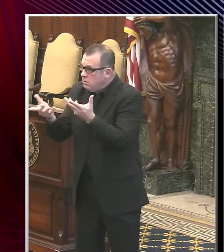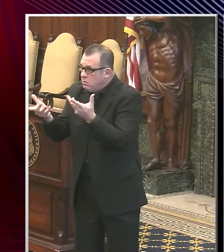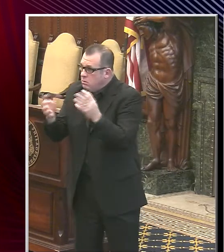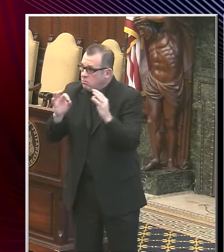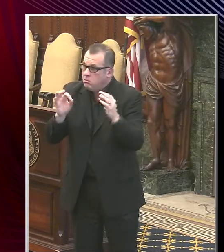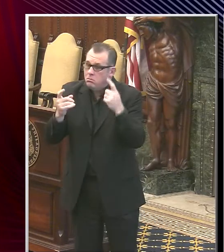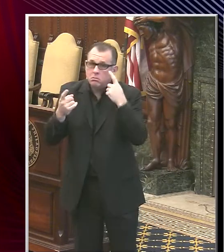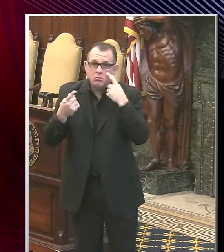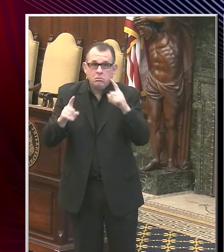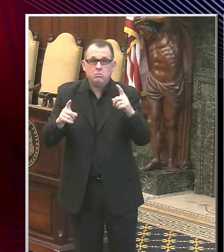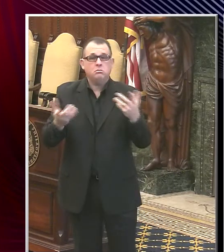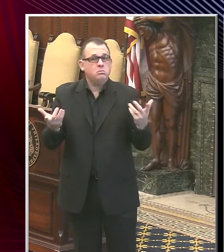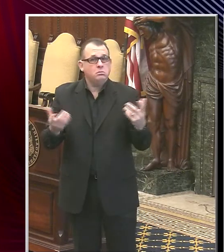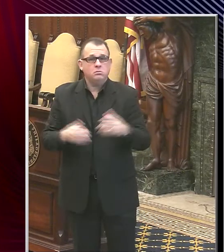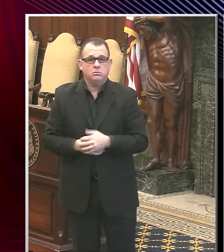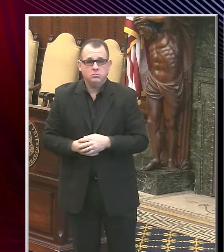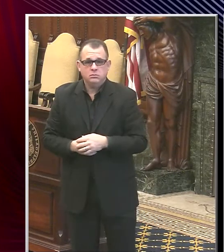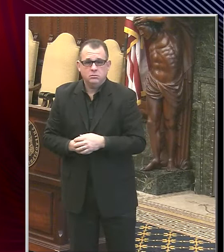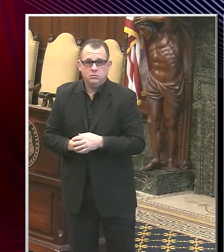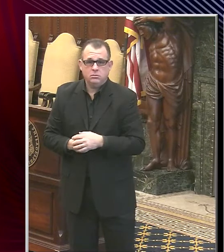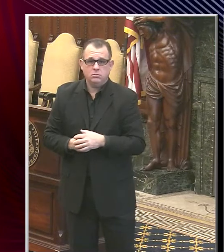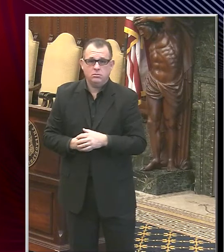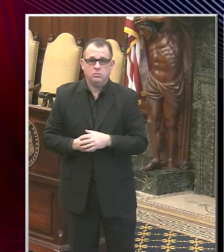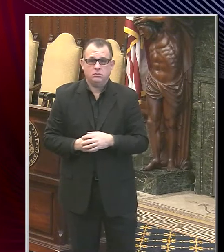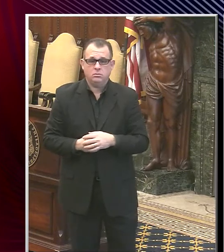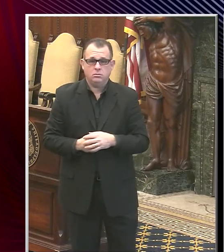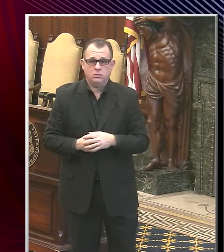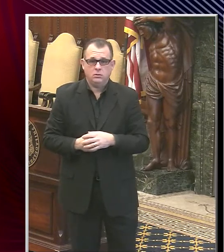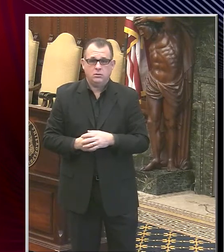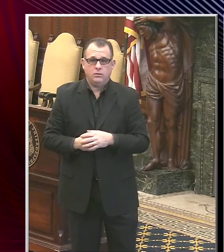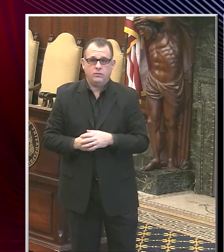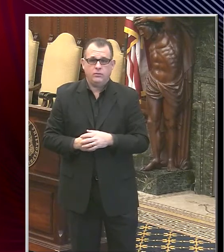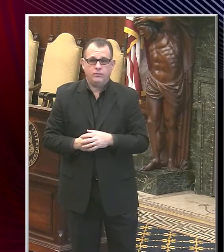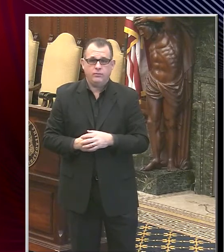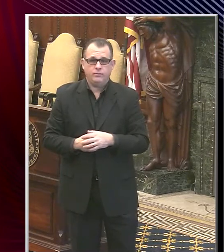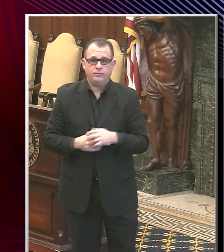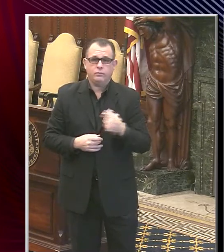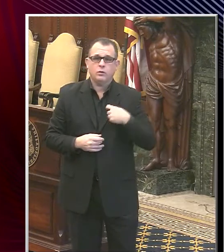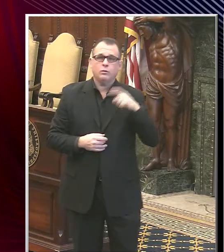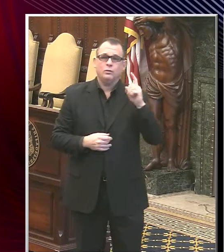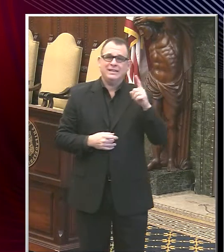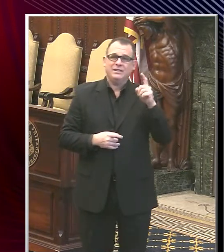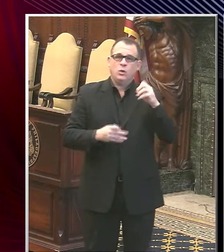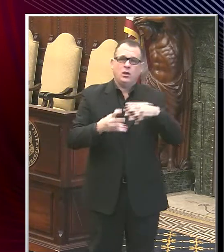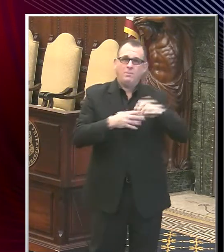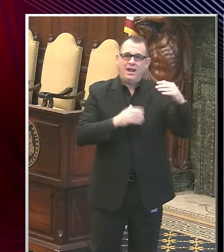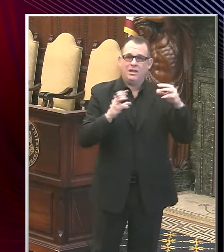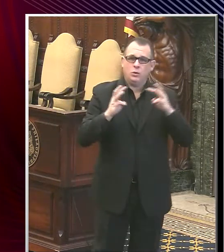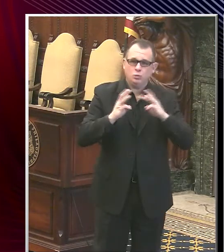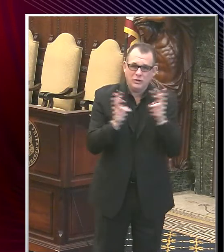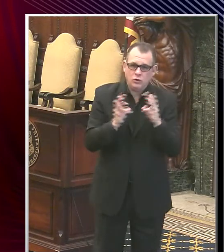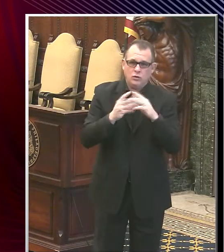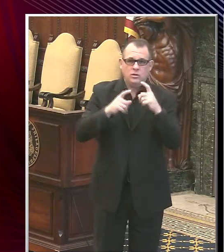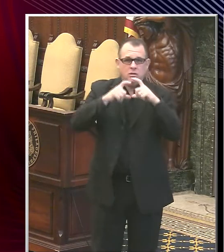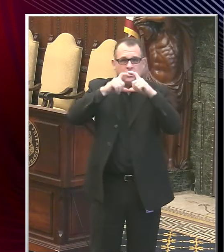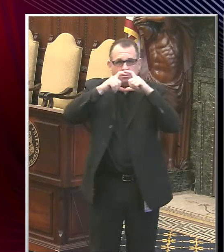said in the past that we need to combat this winter wave of the pandemic with our existing tools, masks and distance. And that is still